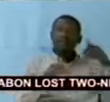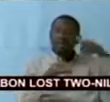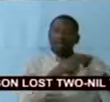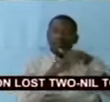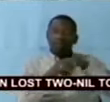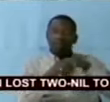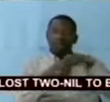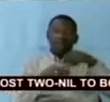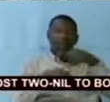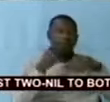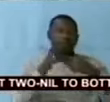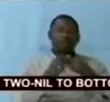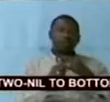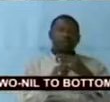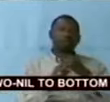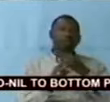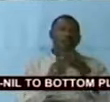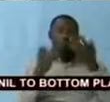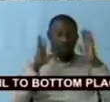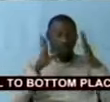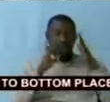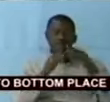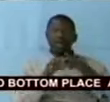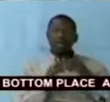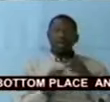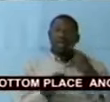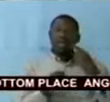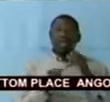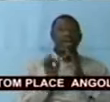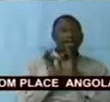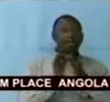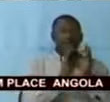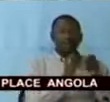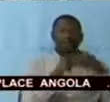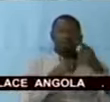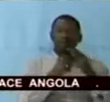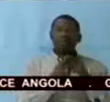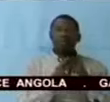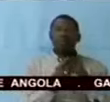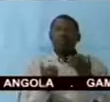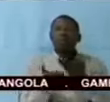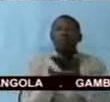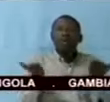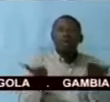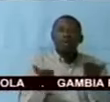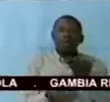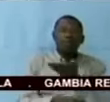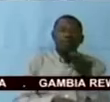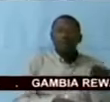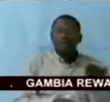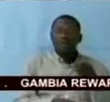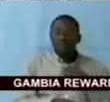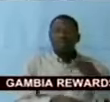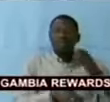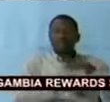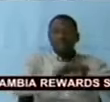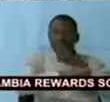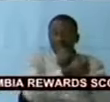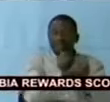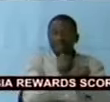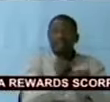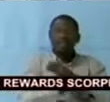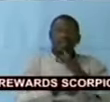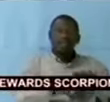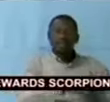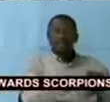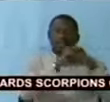raised issues about the legality of his arrest and his trial, and